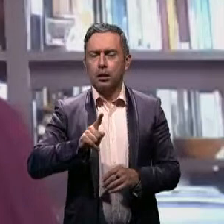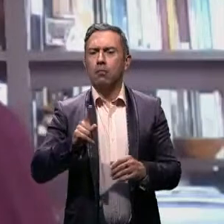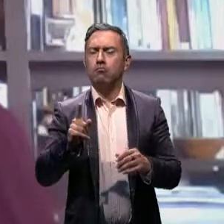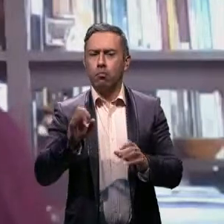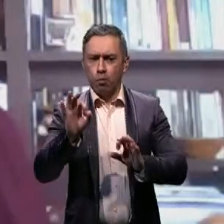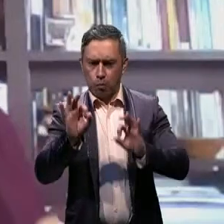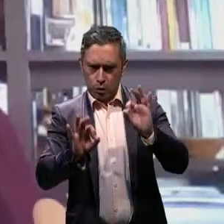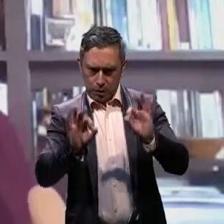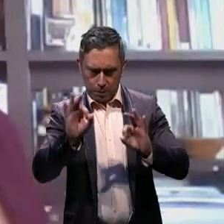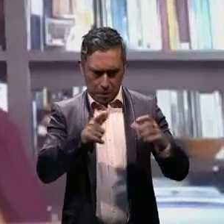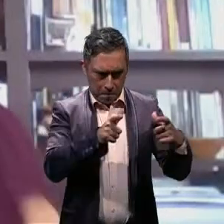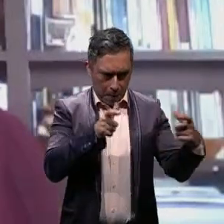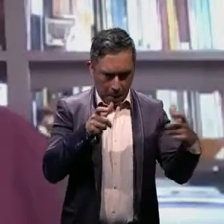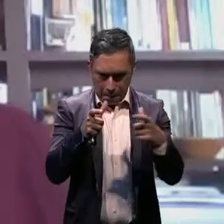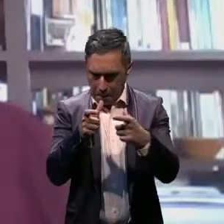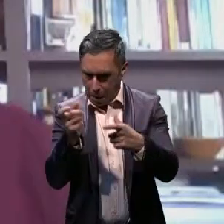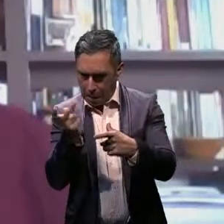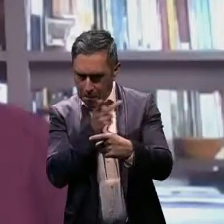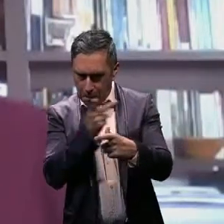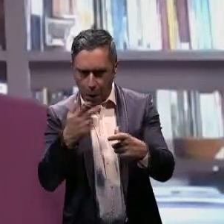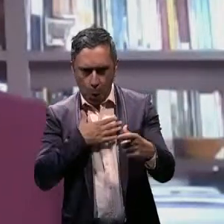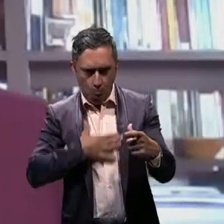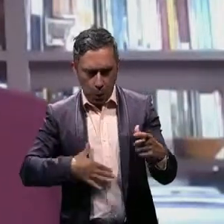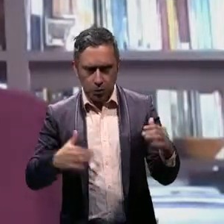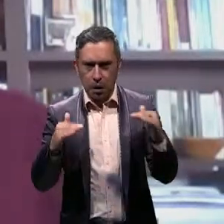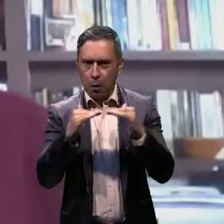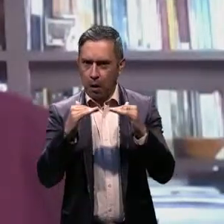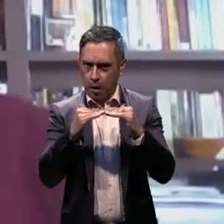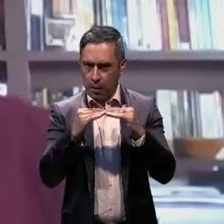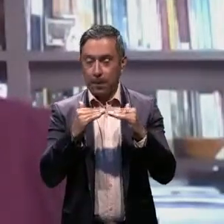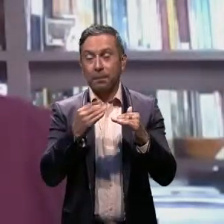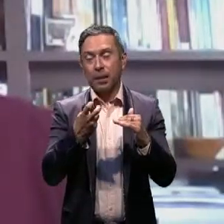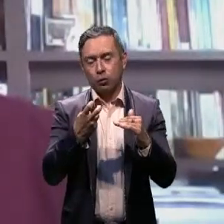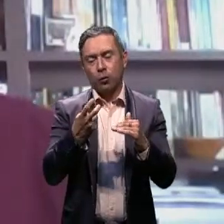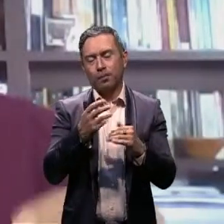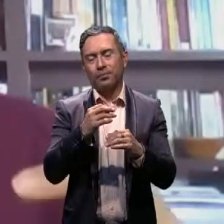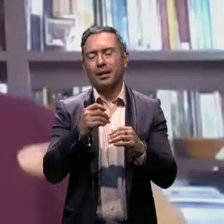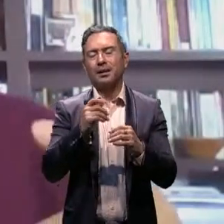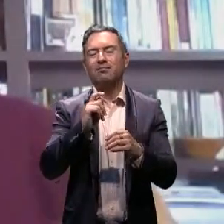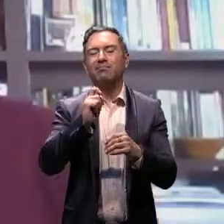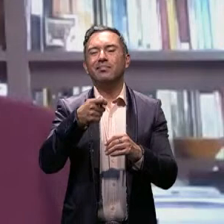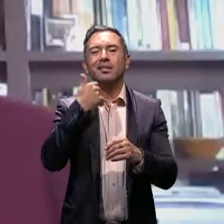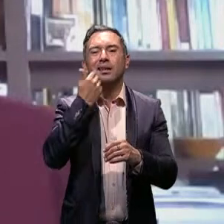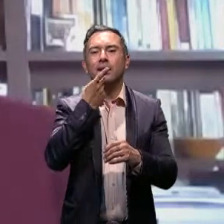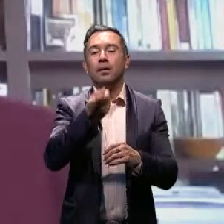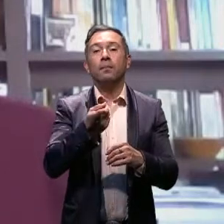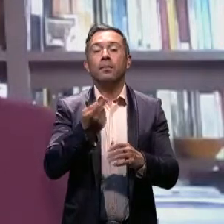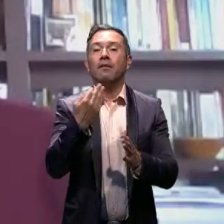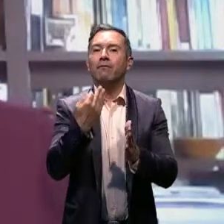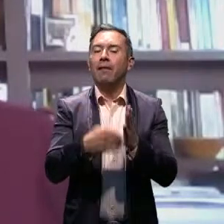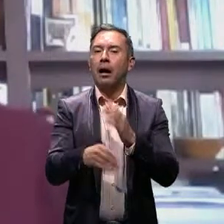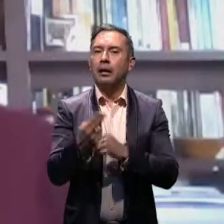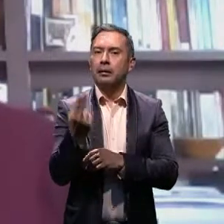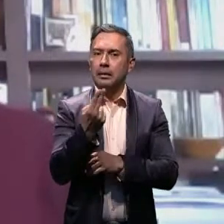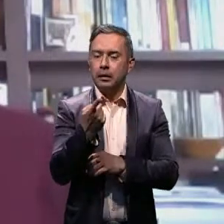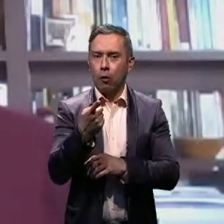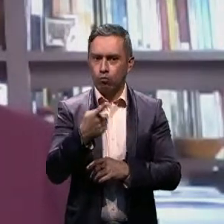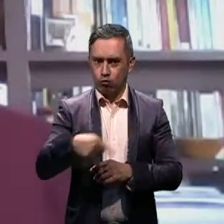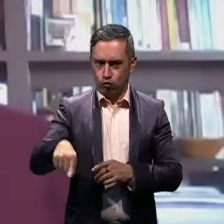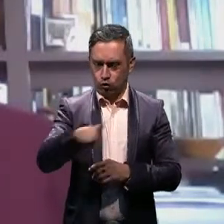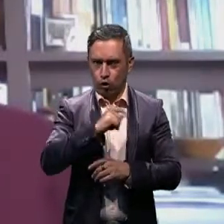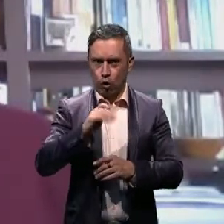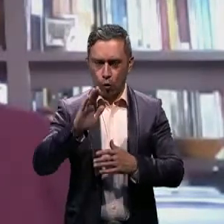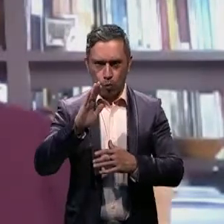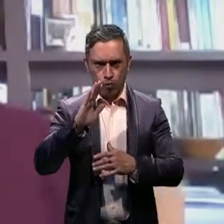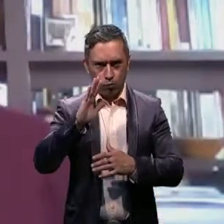situations, and the candidates are appearing in a proportional manner. So I would like to tell you as a conclusion that we need